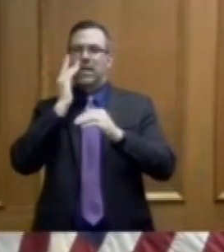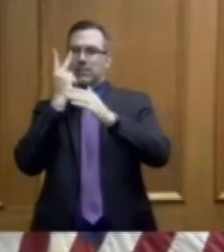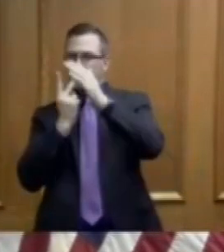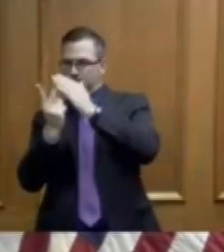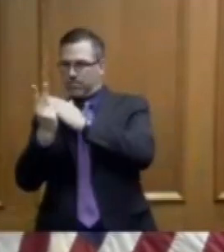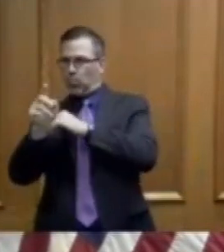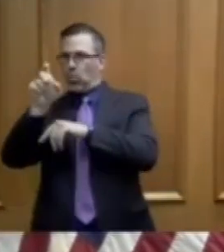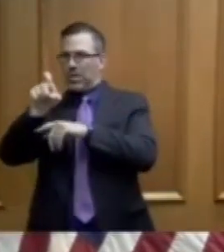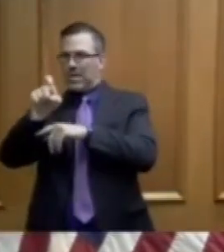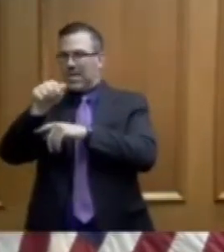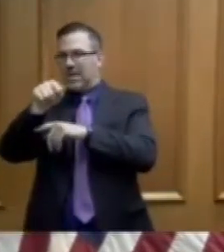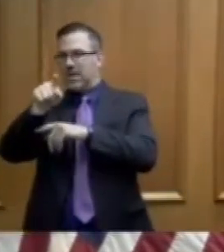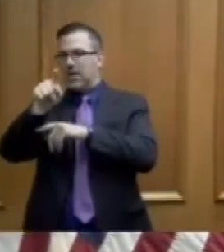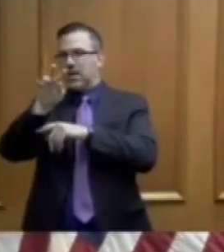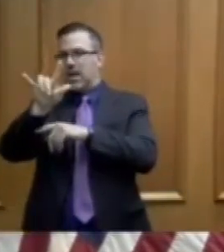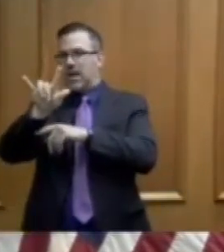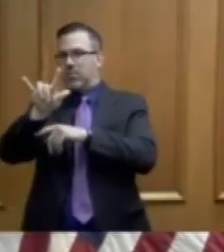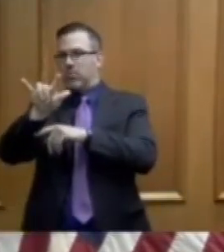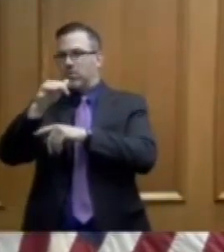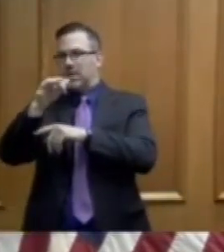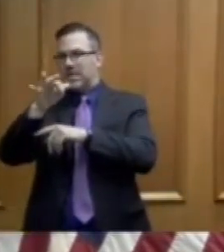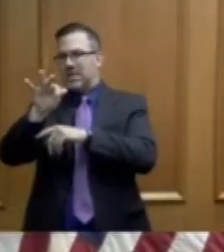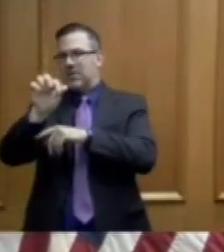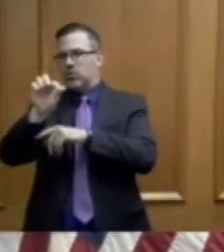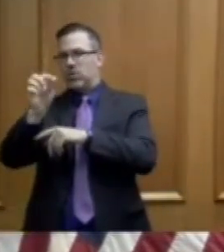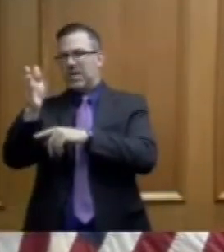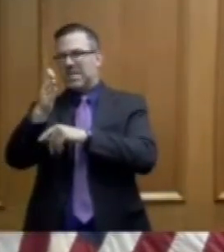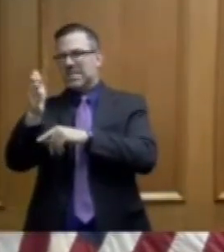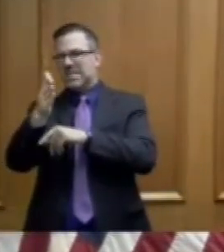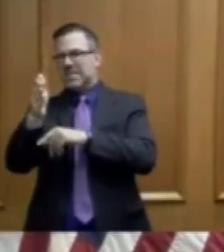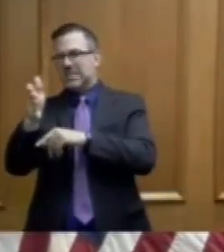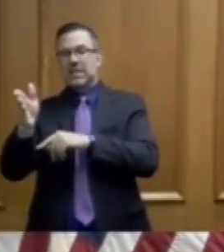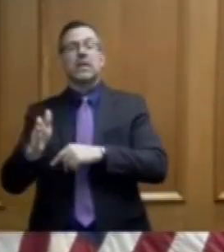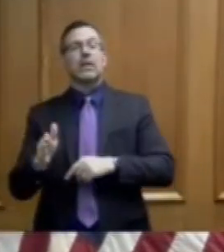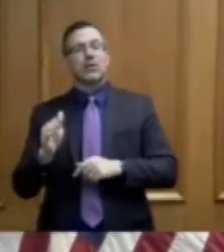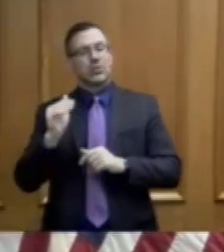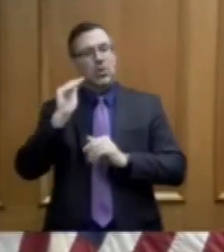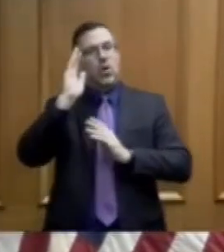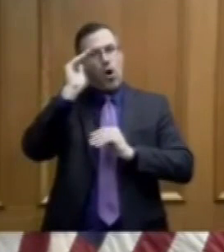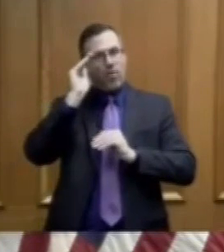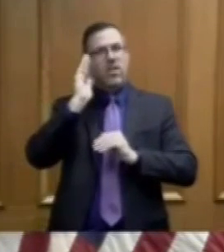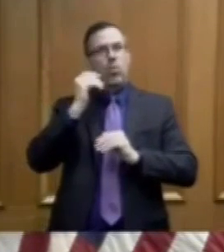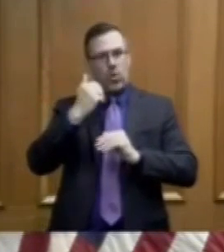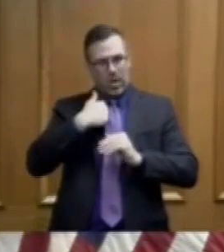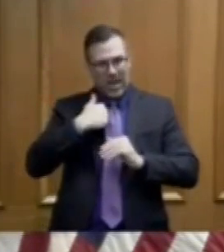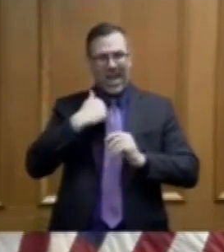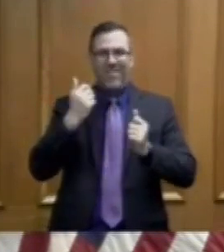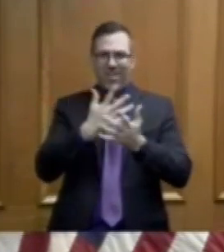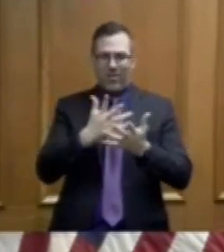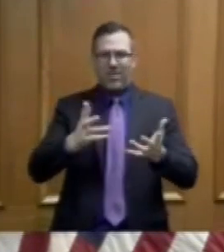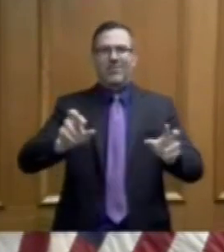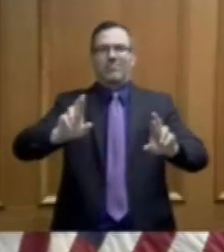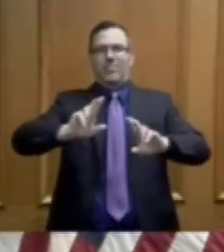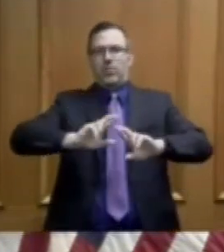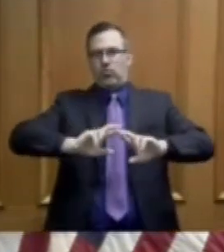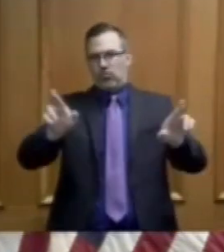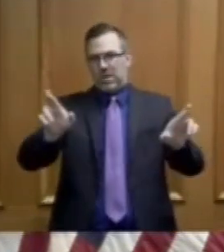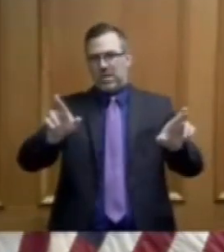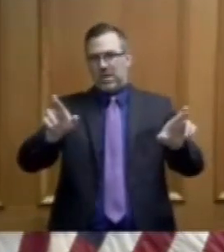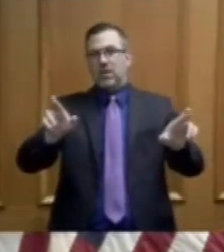the gap on that shortage, so we actually hopefully will have all the supplies and the beds necessary to meet